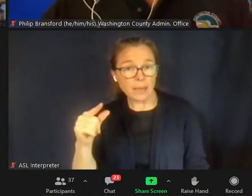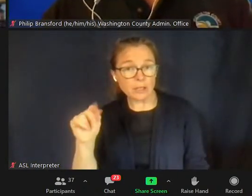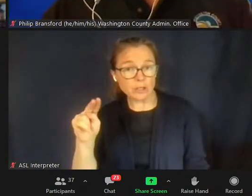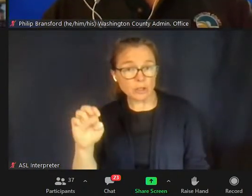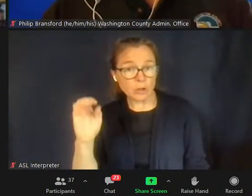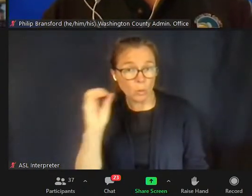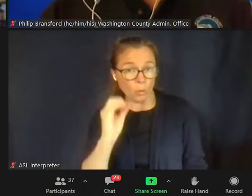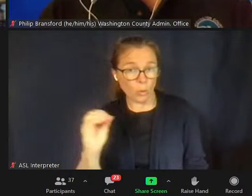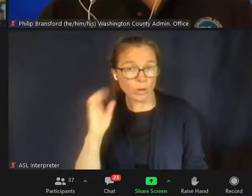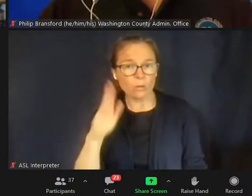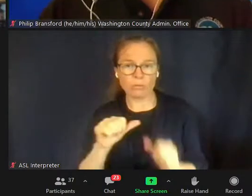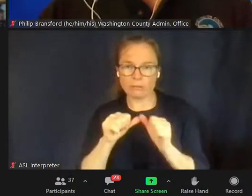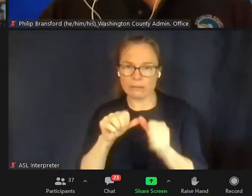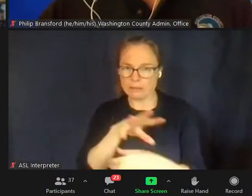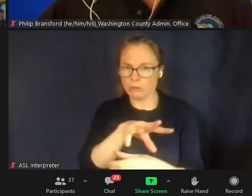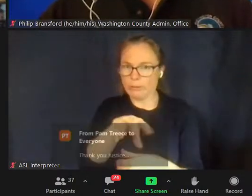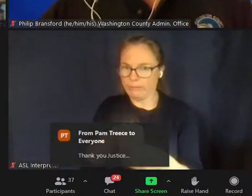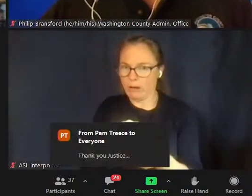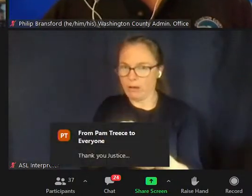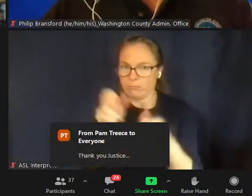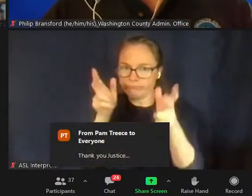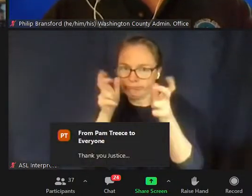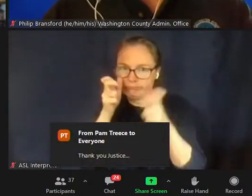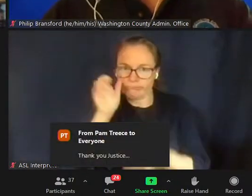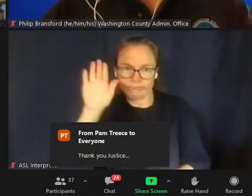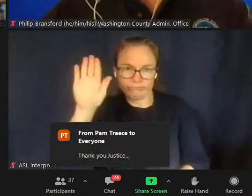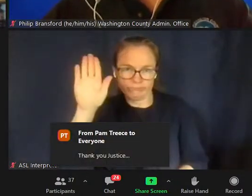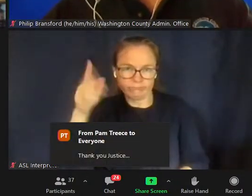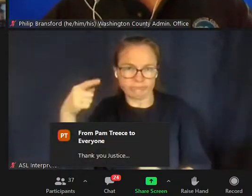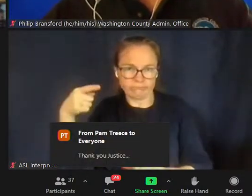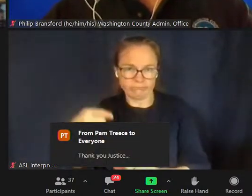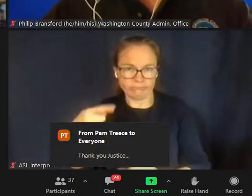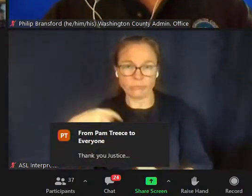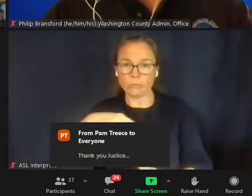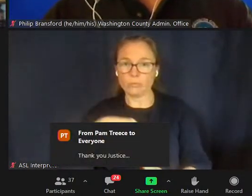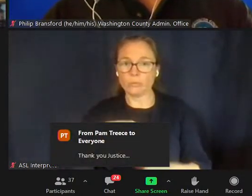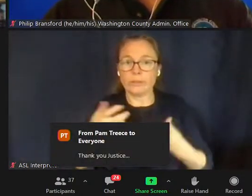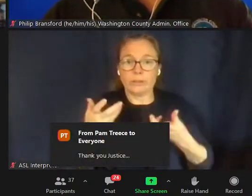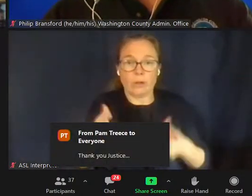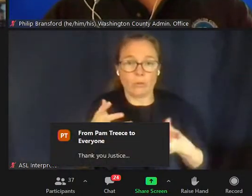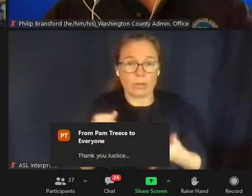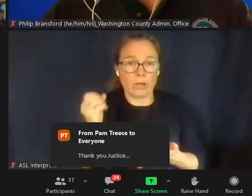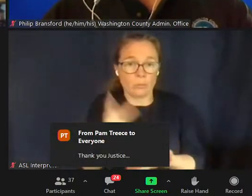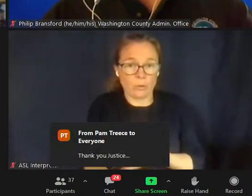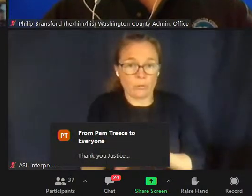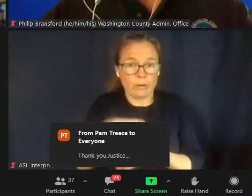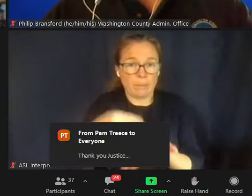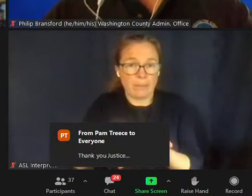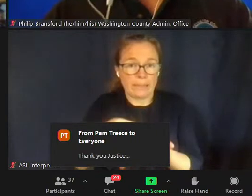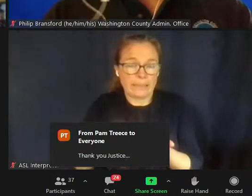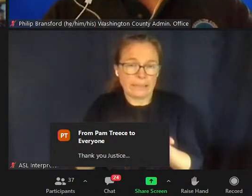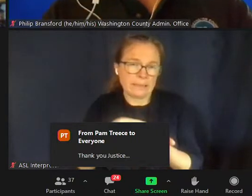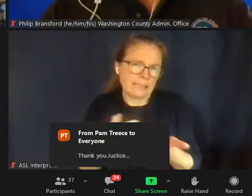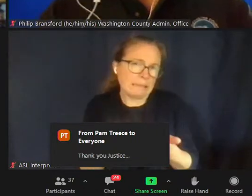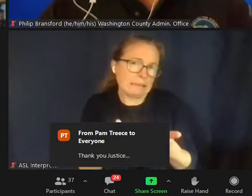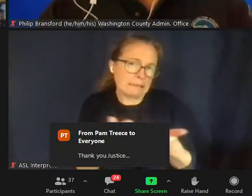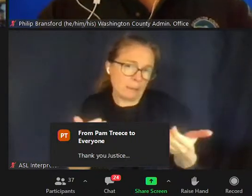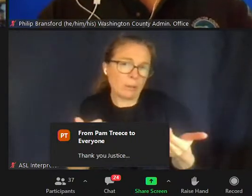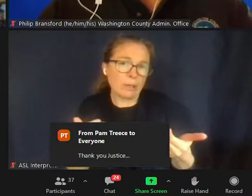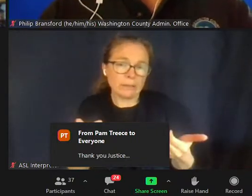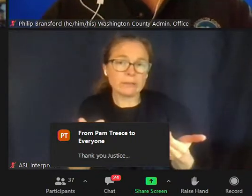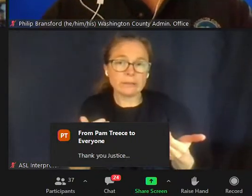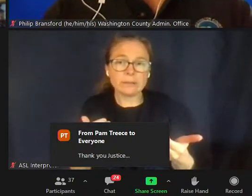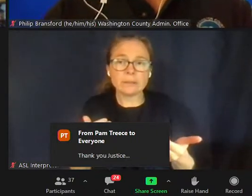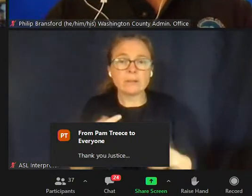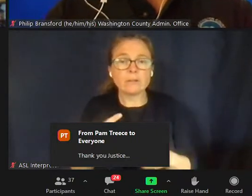This Board of Commissioners has also approved funding in a sub-aspect of work from